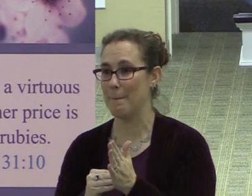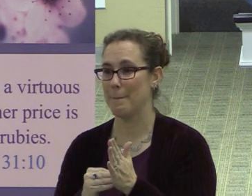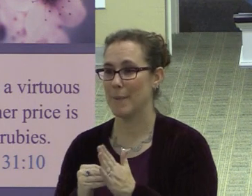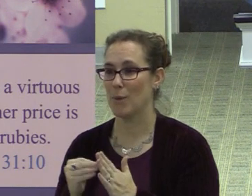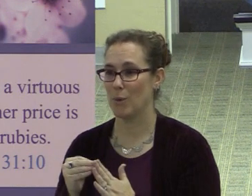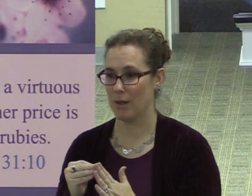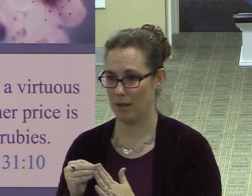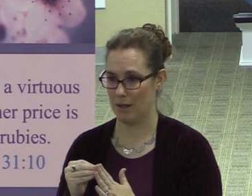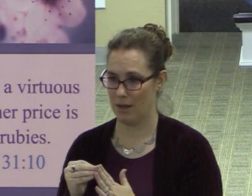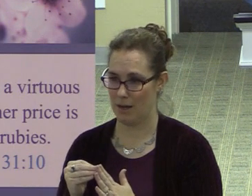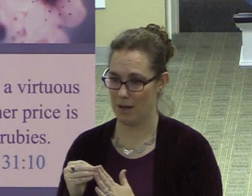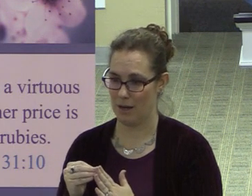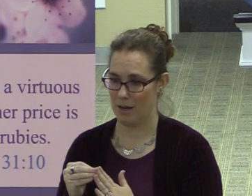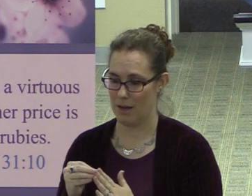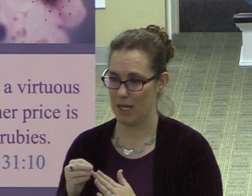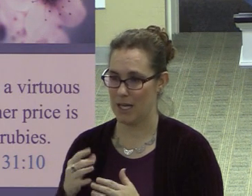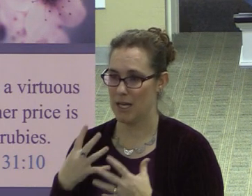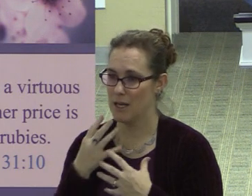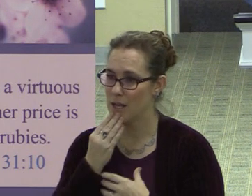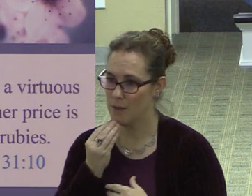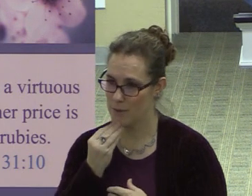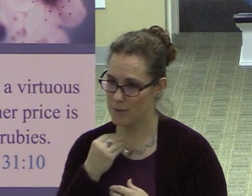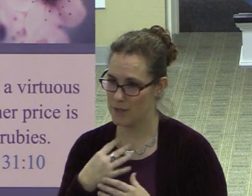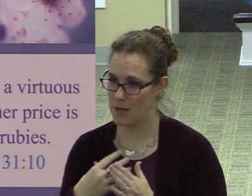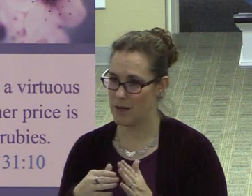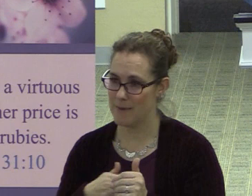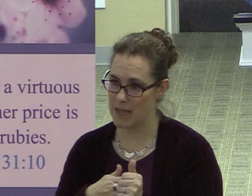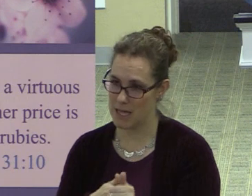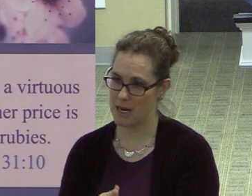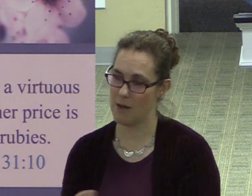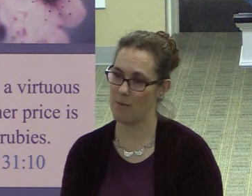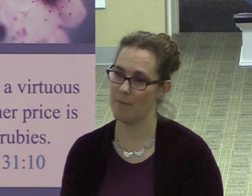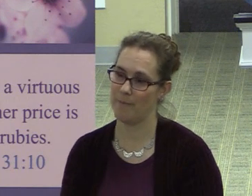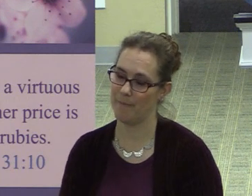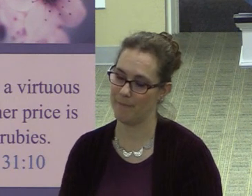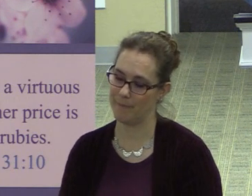1 and 2 million Hebrews that are being let out.